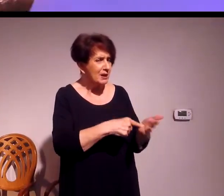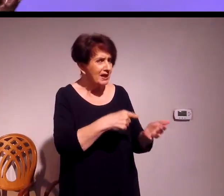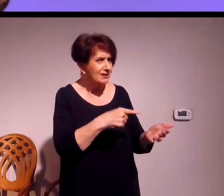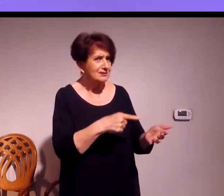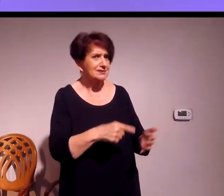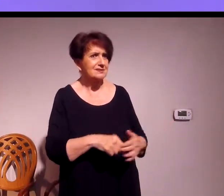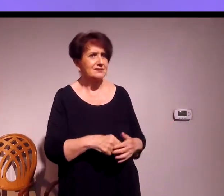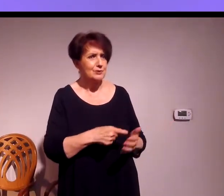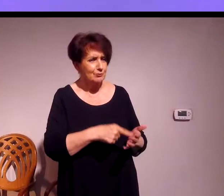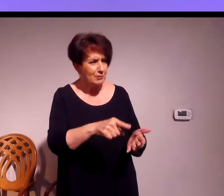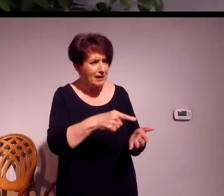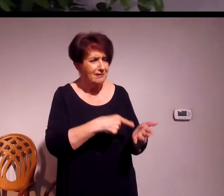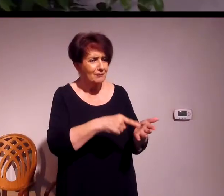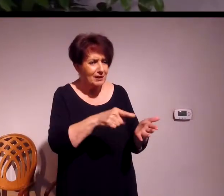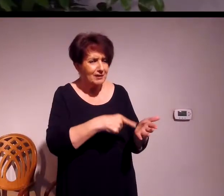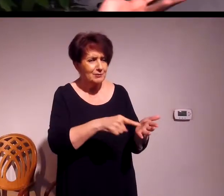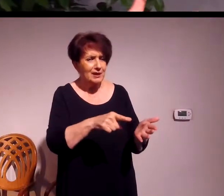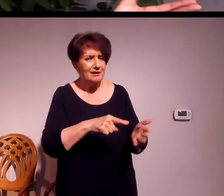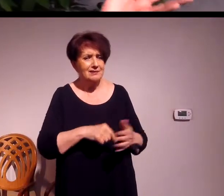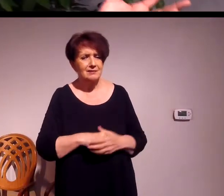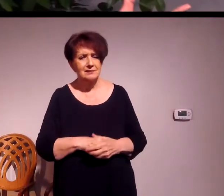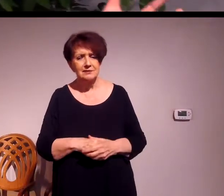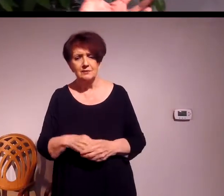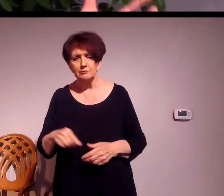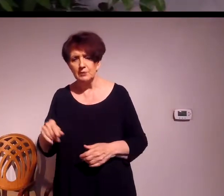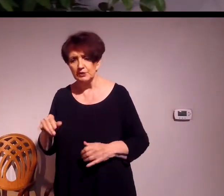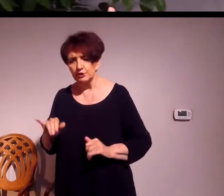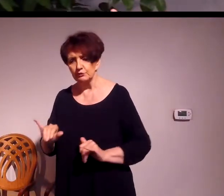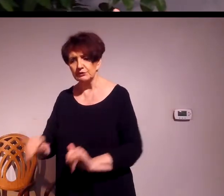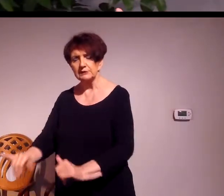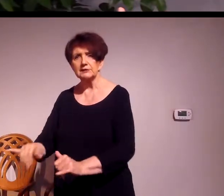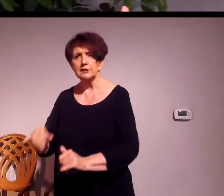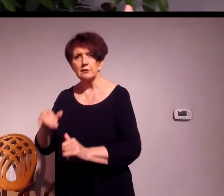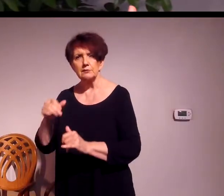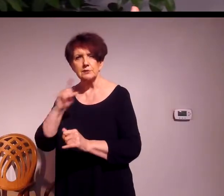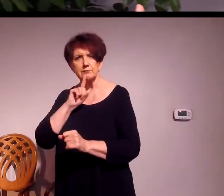bills, and all that still goes on. But she was still committed.